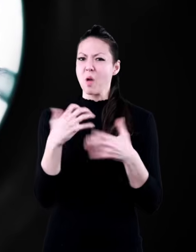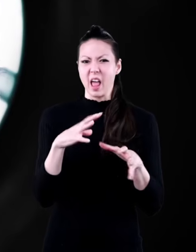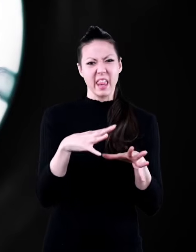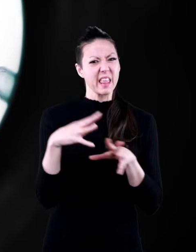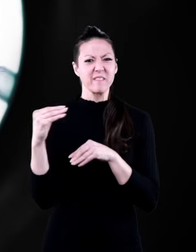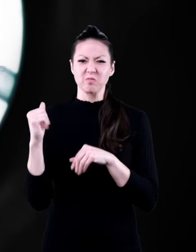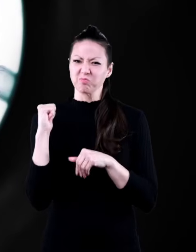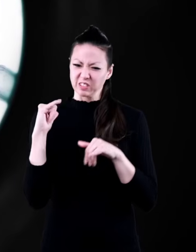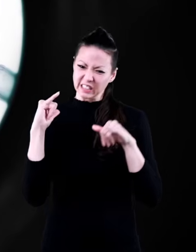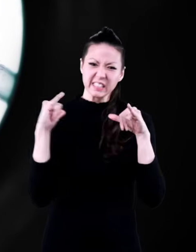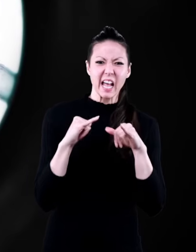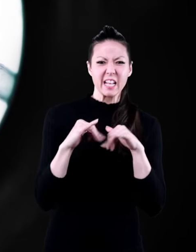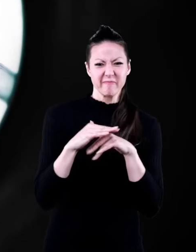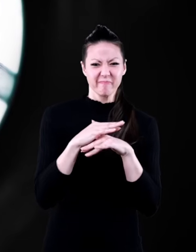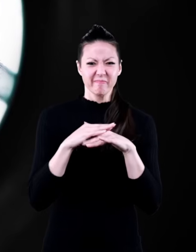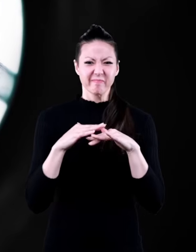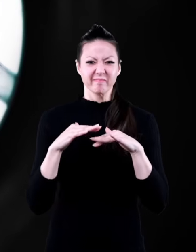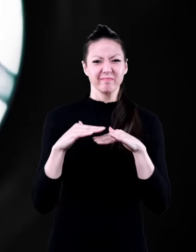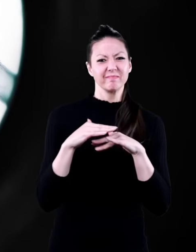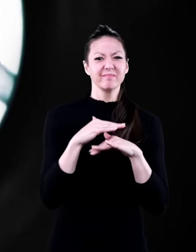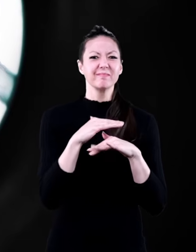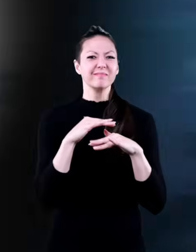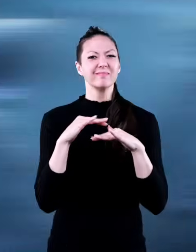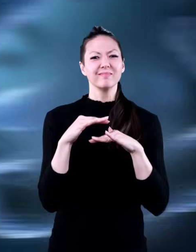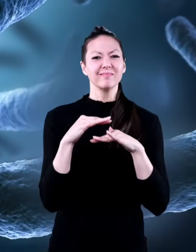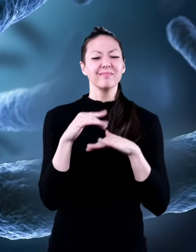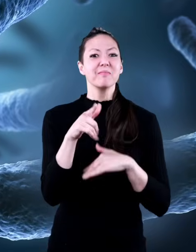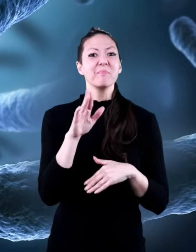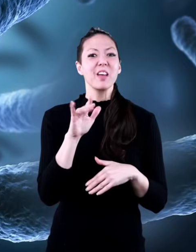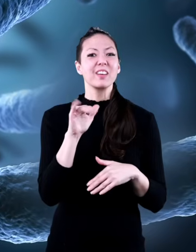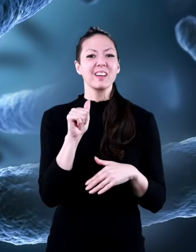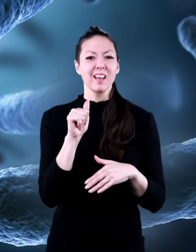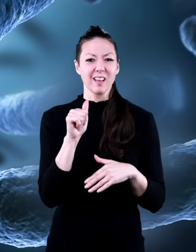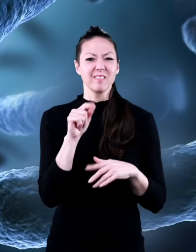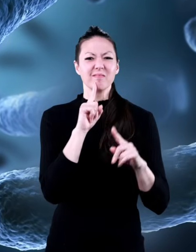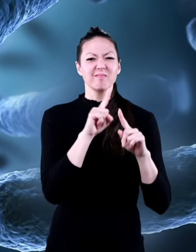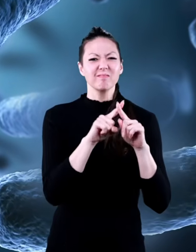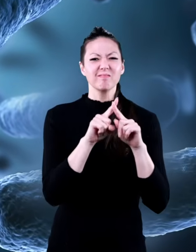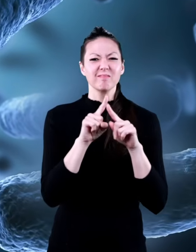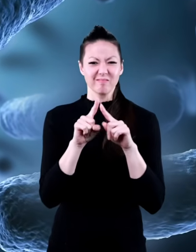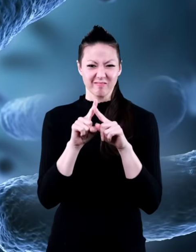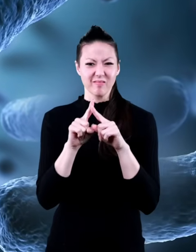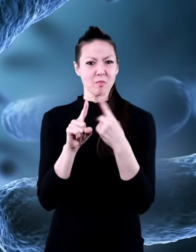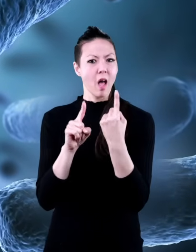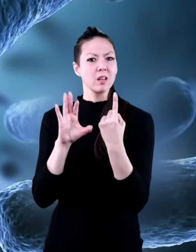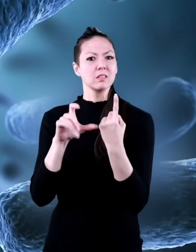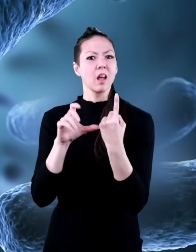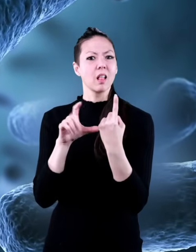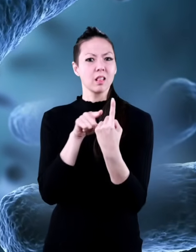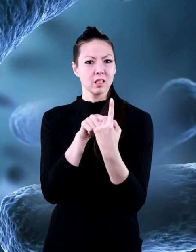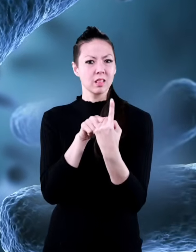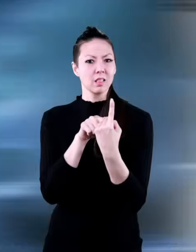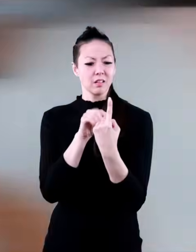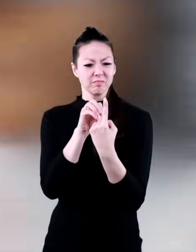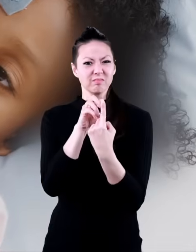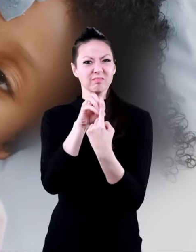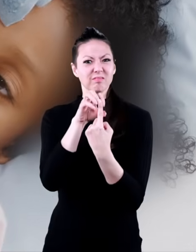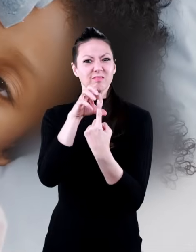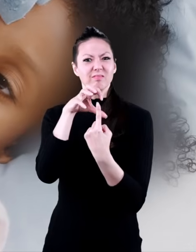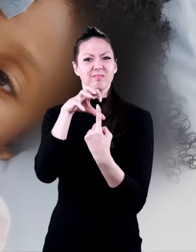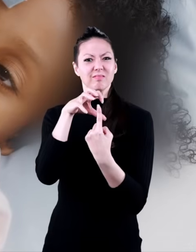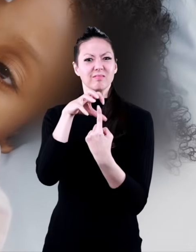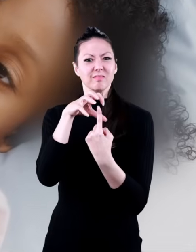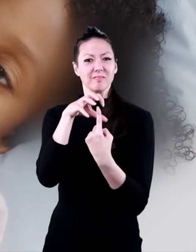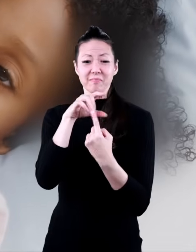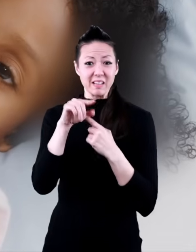it so much they never want to leave bacteria bacteria are made up of just one cell which